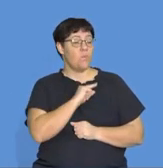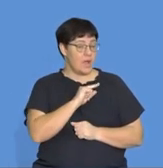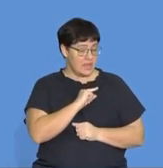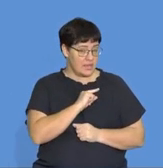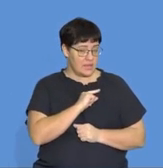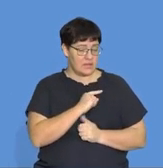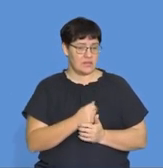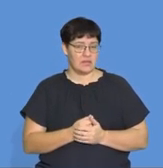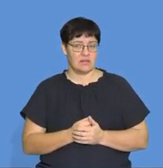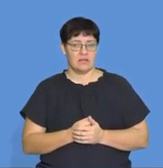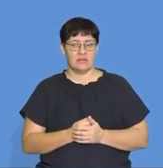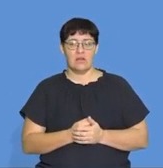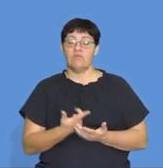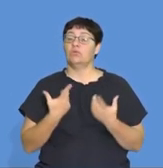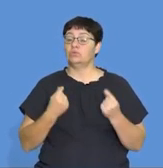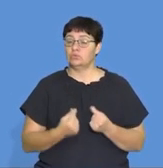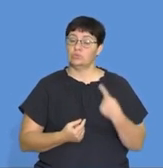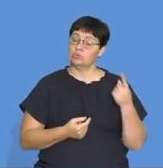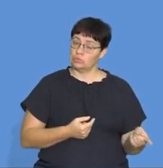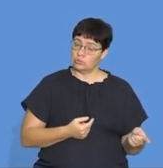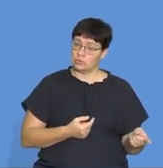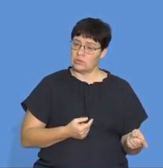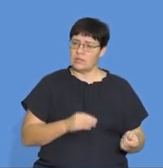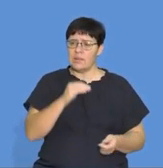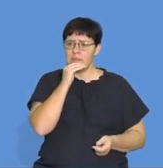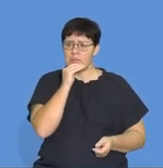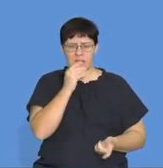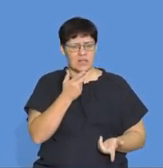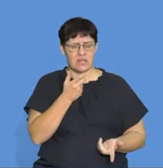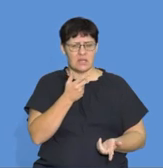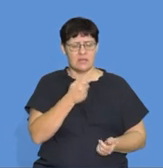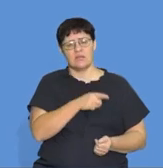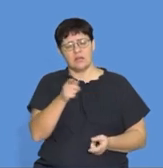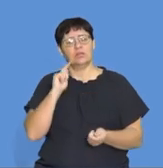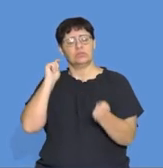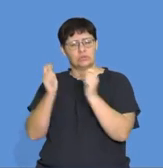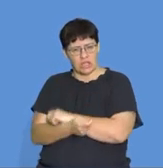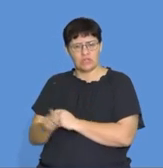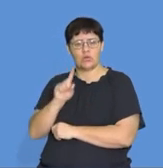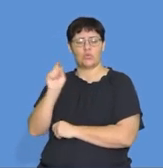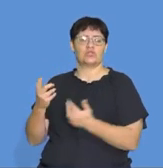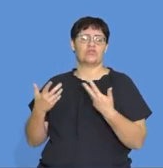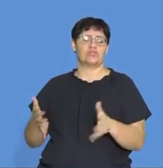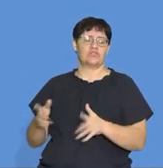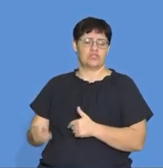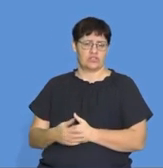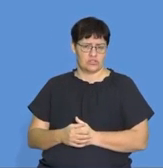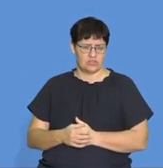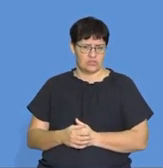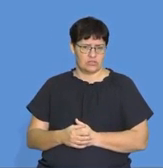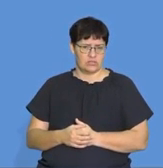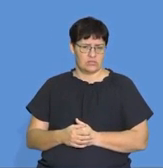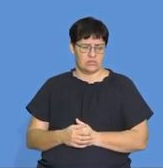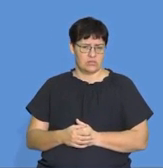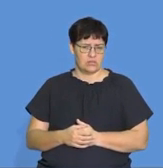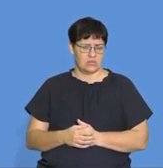Because if you only do it on one side, it means you have already changed the question itself. It's no longer what the question